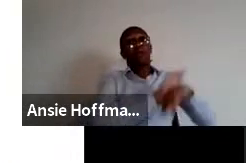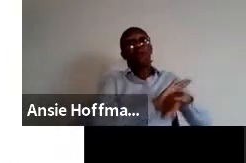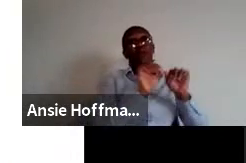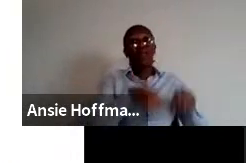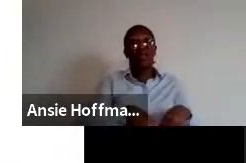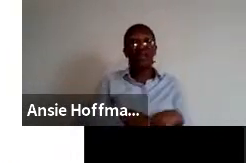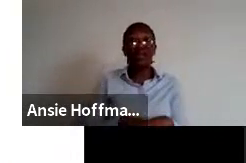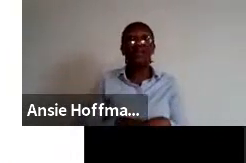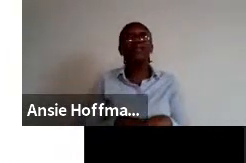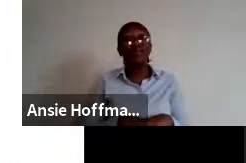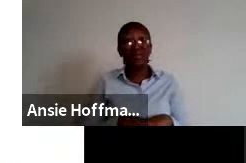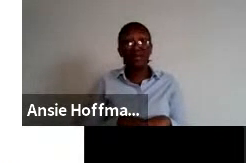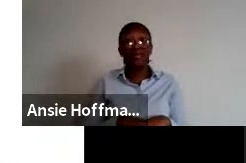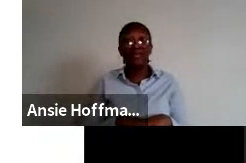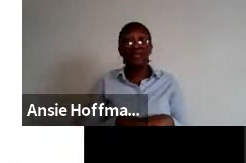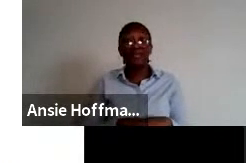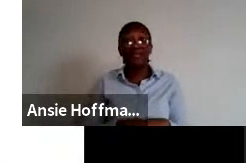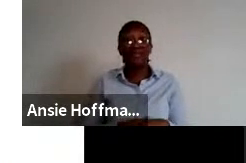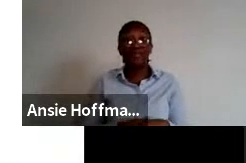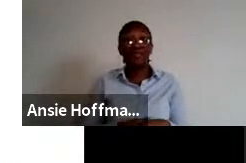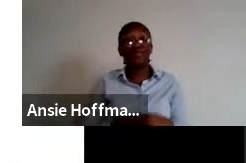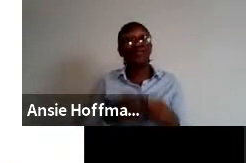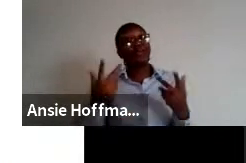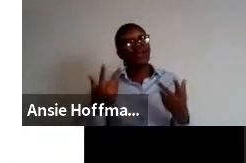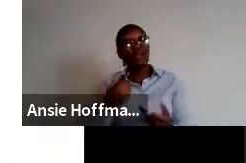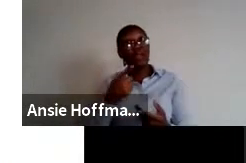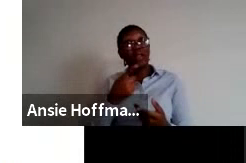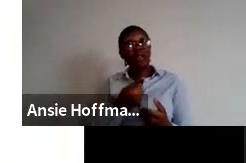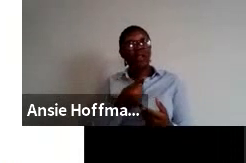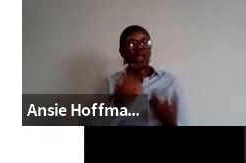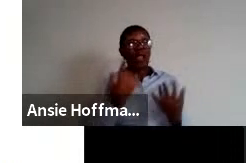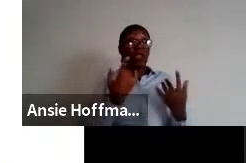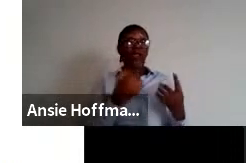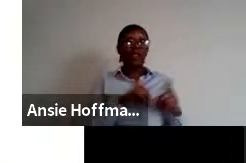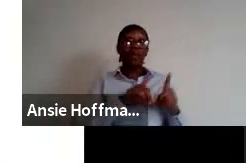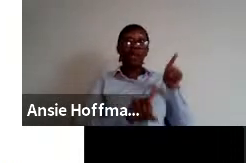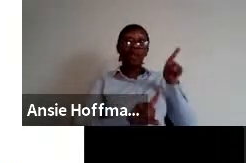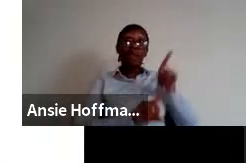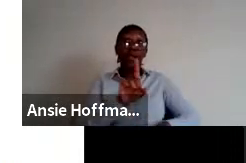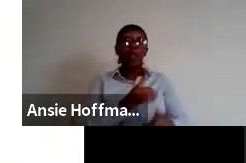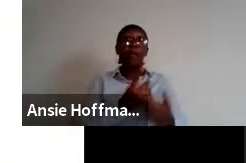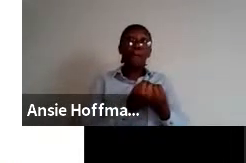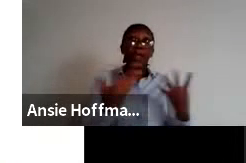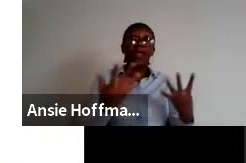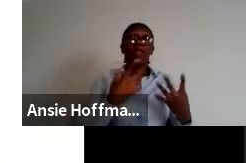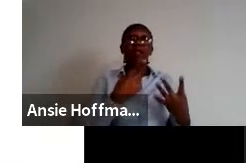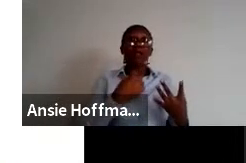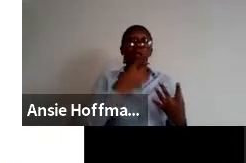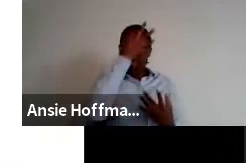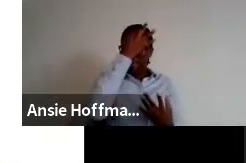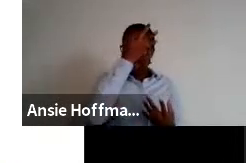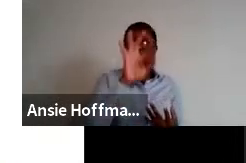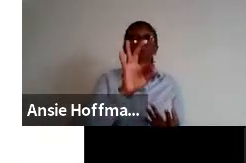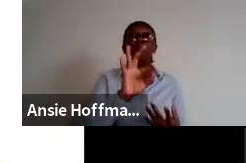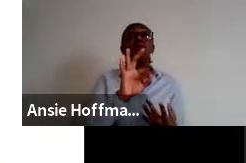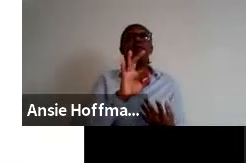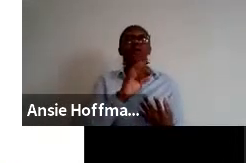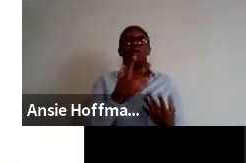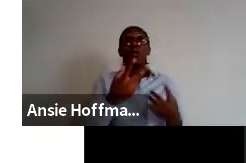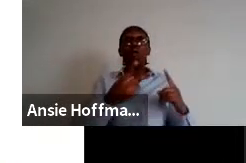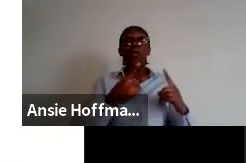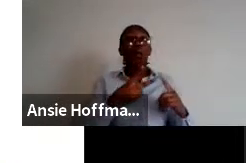an instability in the country. If they fail to do that, many of the governments or the states get